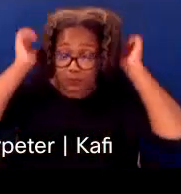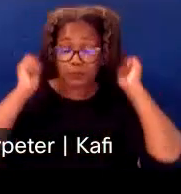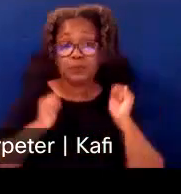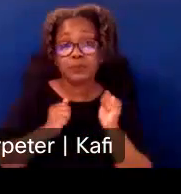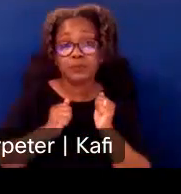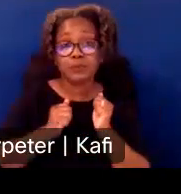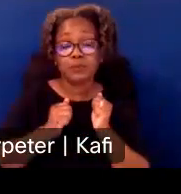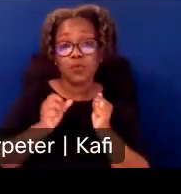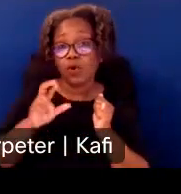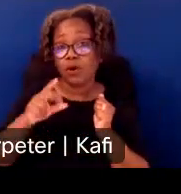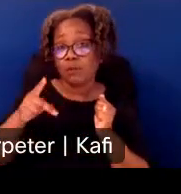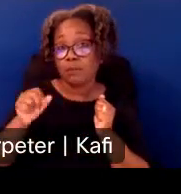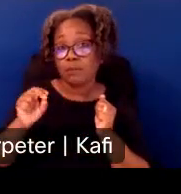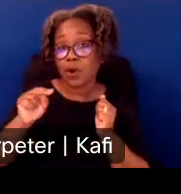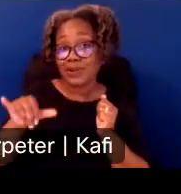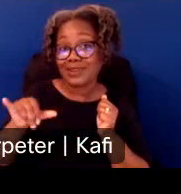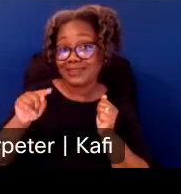to be shampooed,